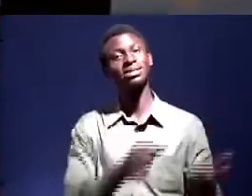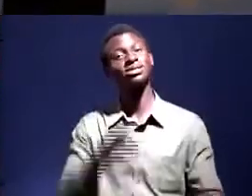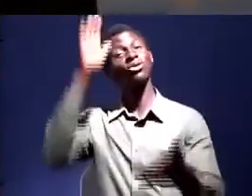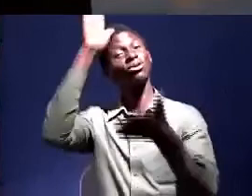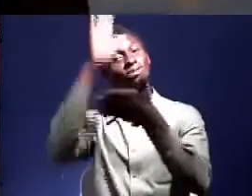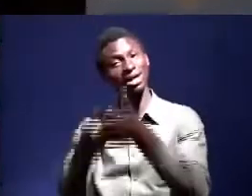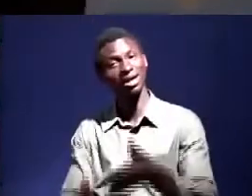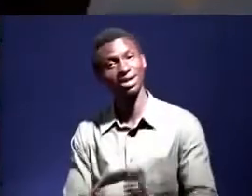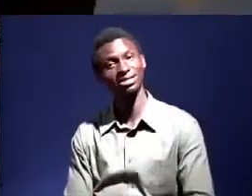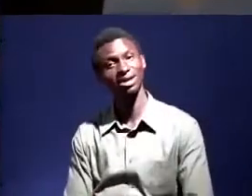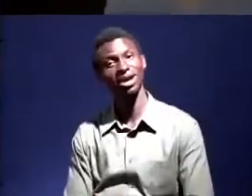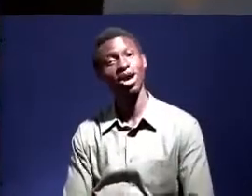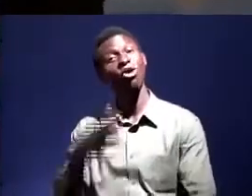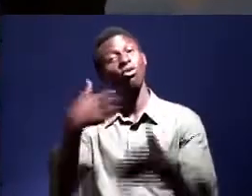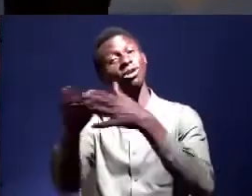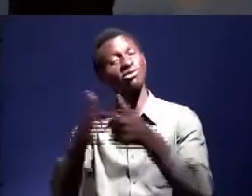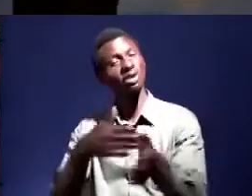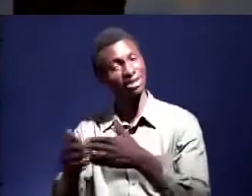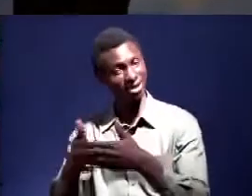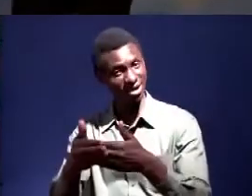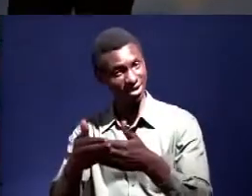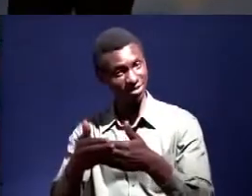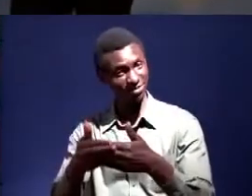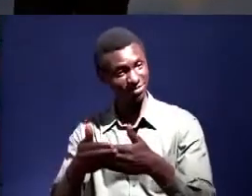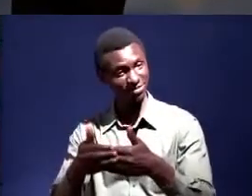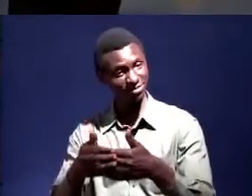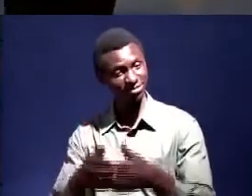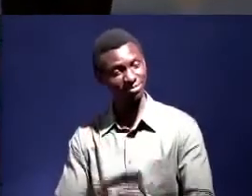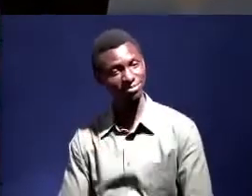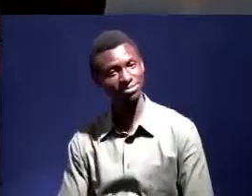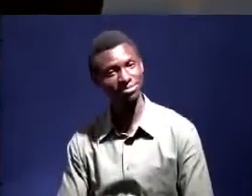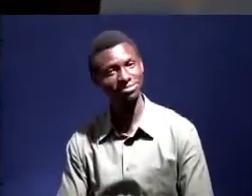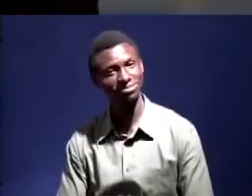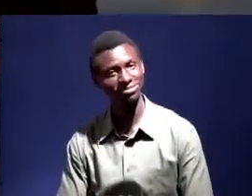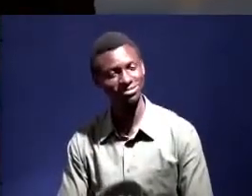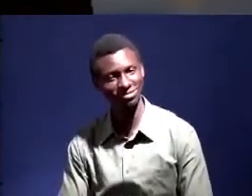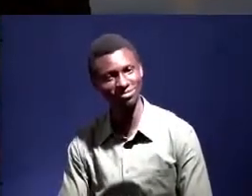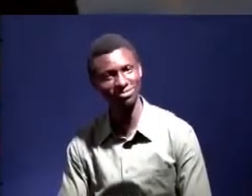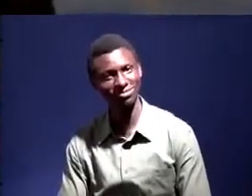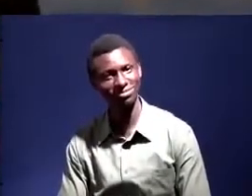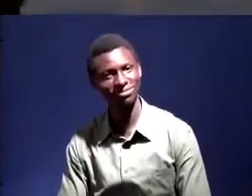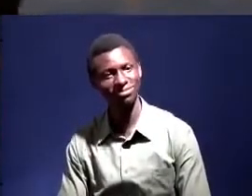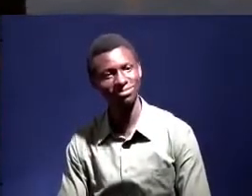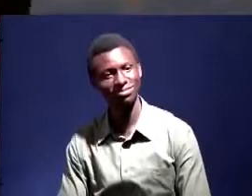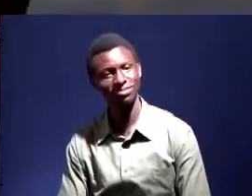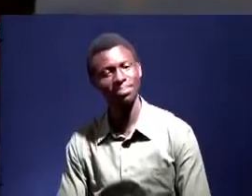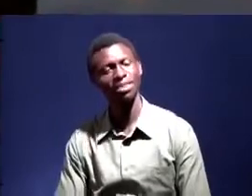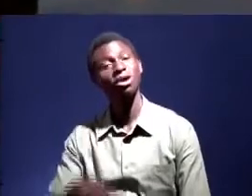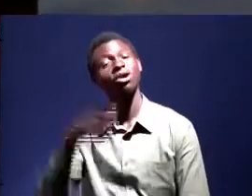took place for five Russian sailors.